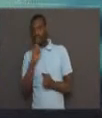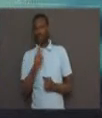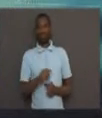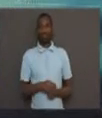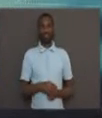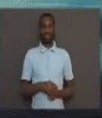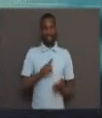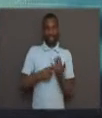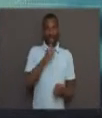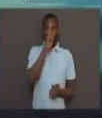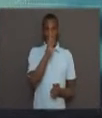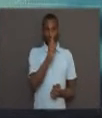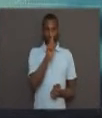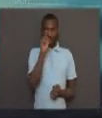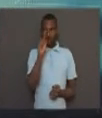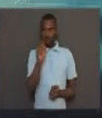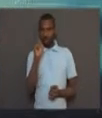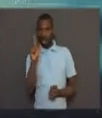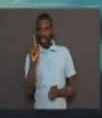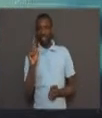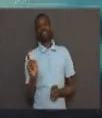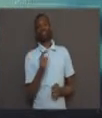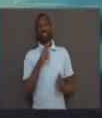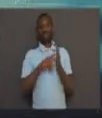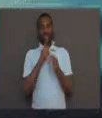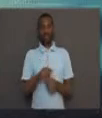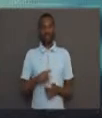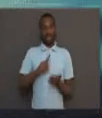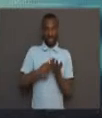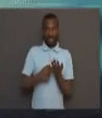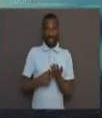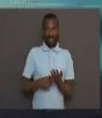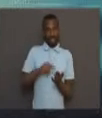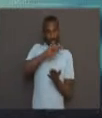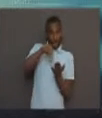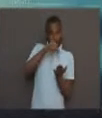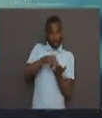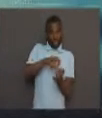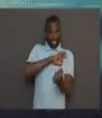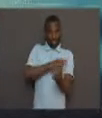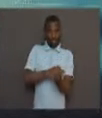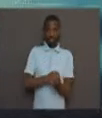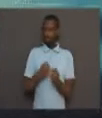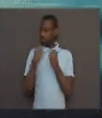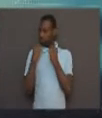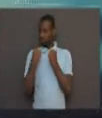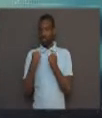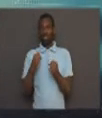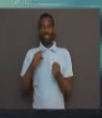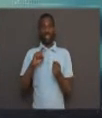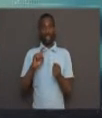there is a strong nuclear force holding this particle together.